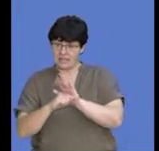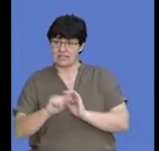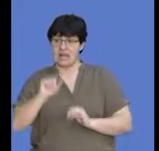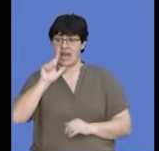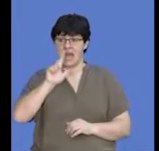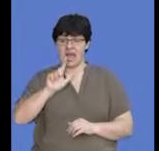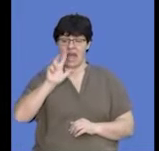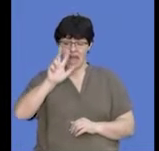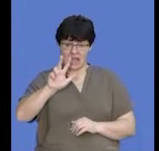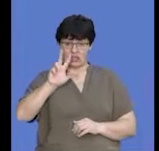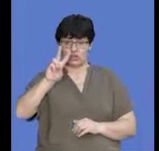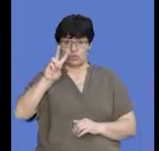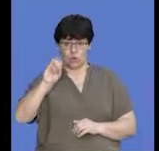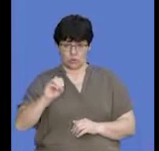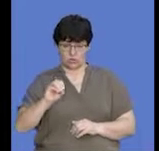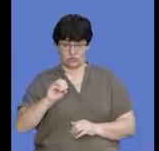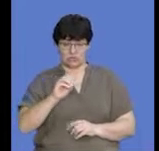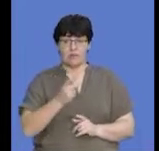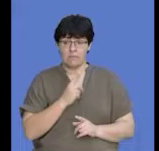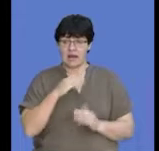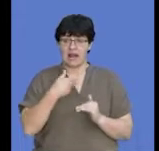the height, which is